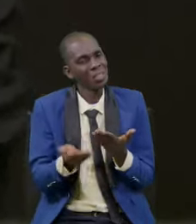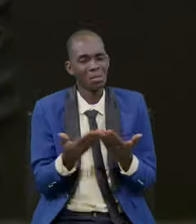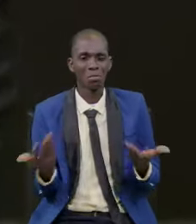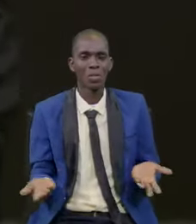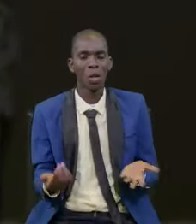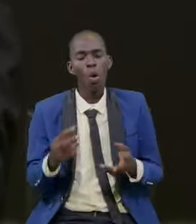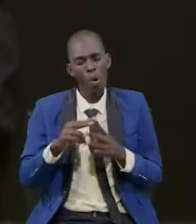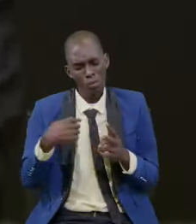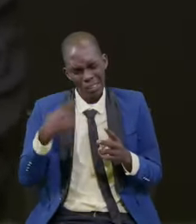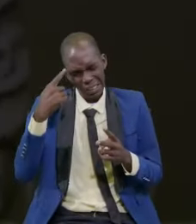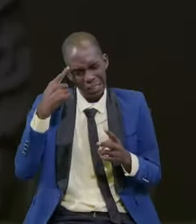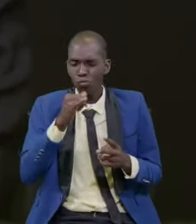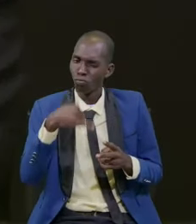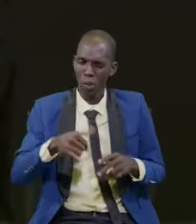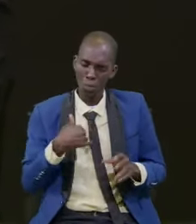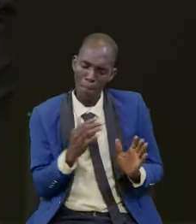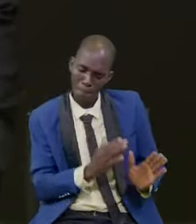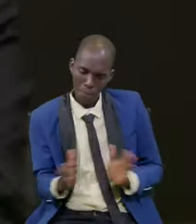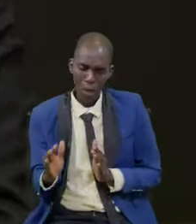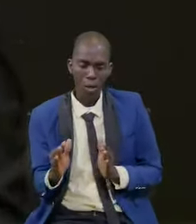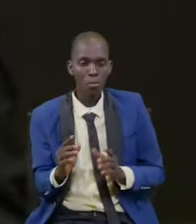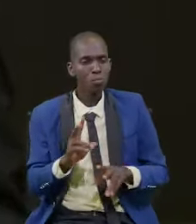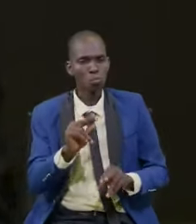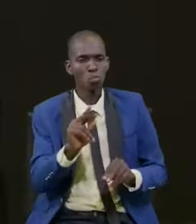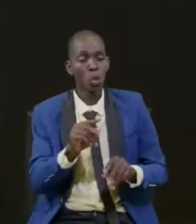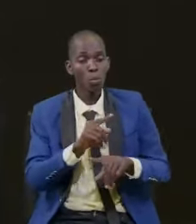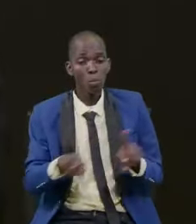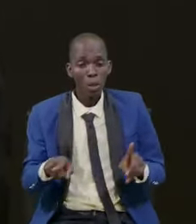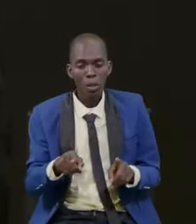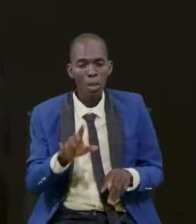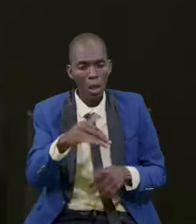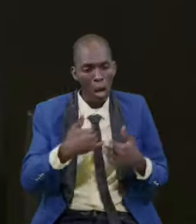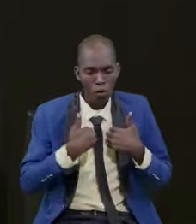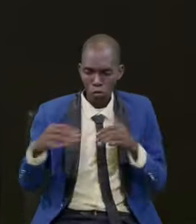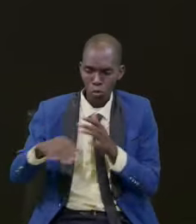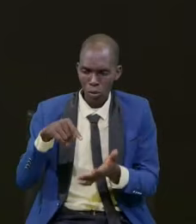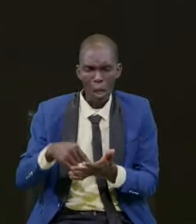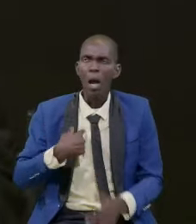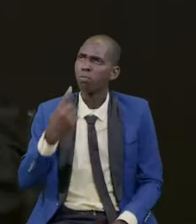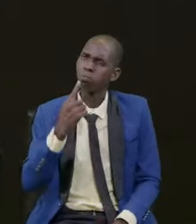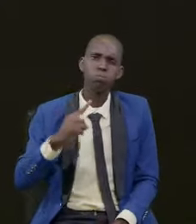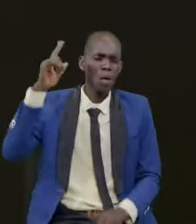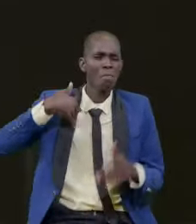doing it. I'm planning or doing it, but immediately they swear to God. And